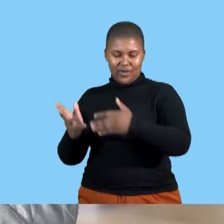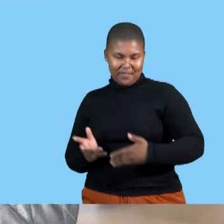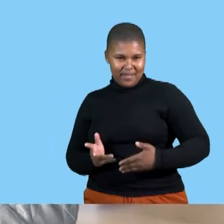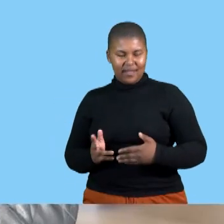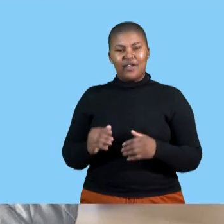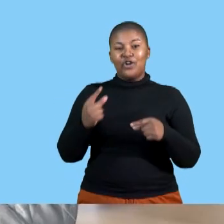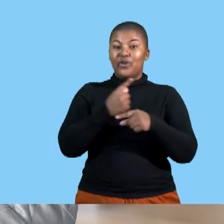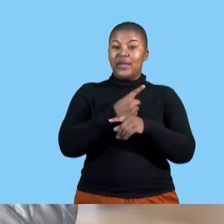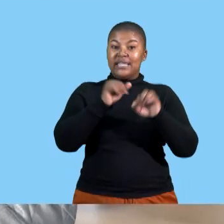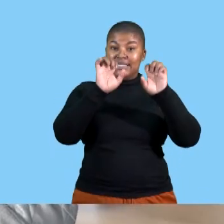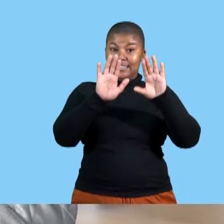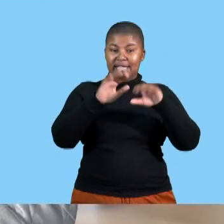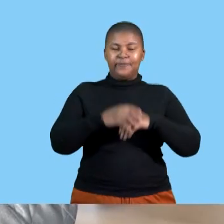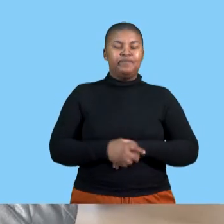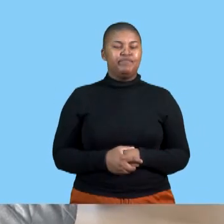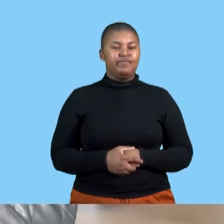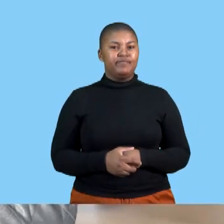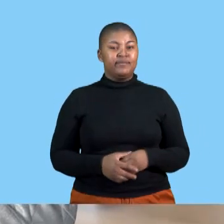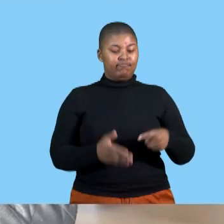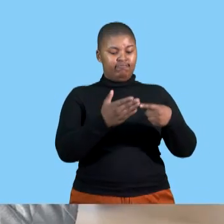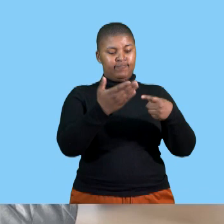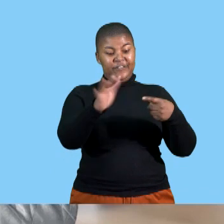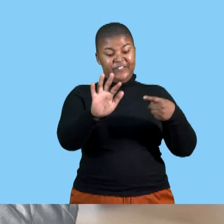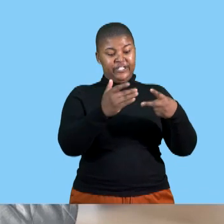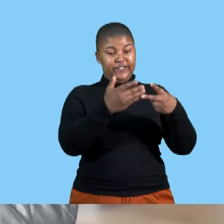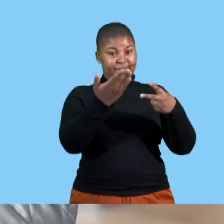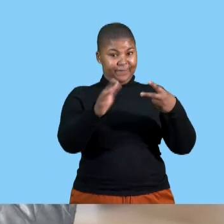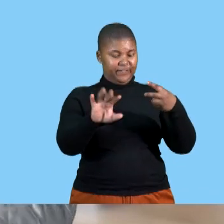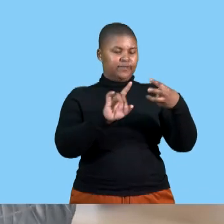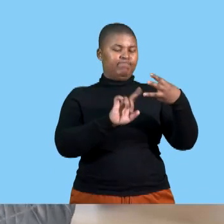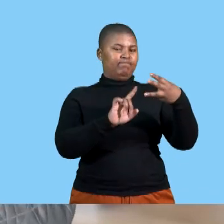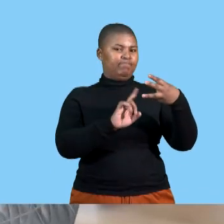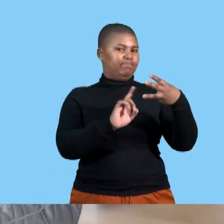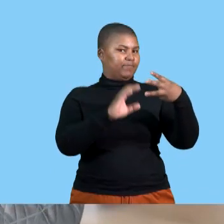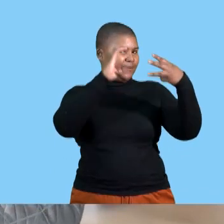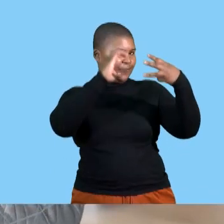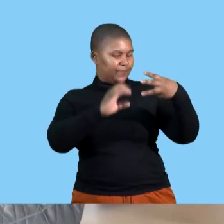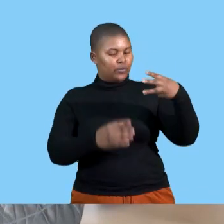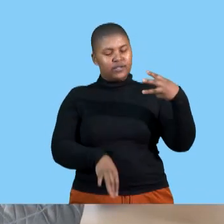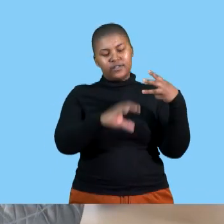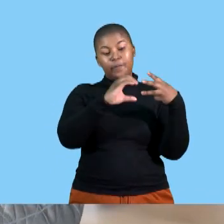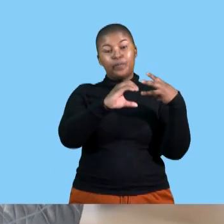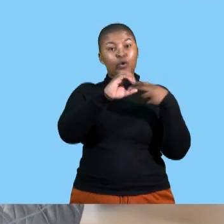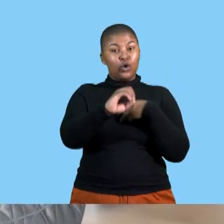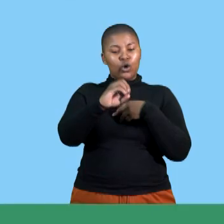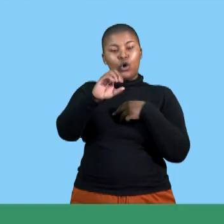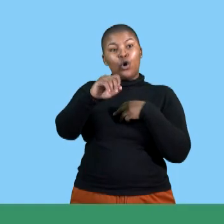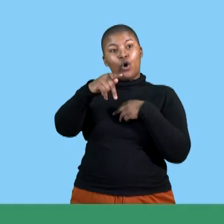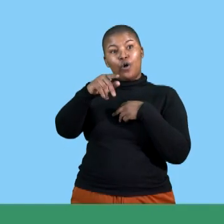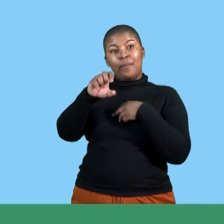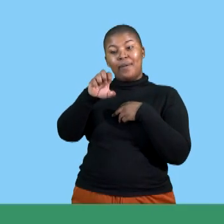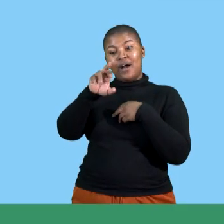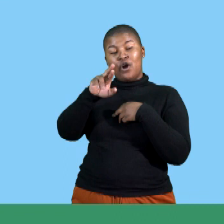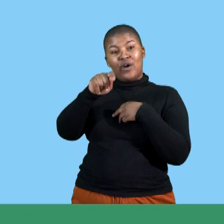Welcome back, grade 10s. Now let us look at our third concept for the lesson, which is cooperatives. We'll look at the definition now.